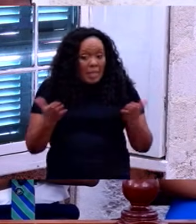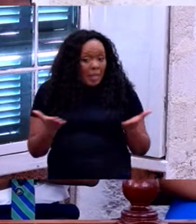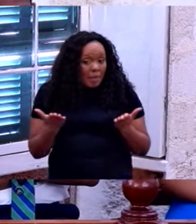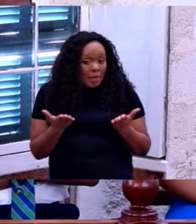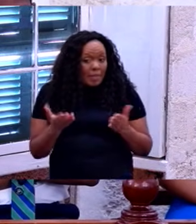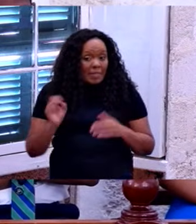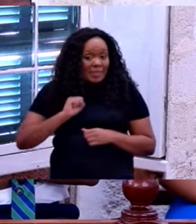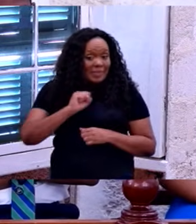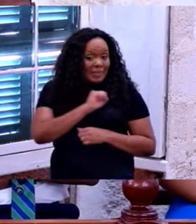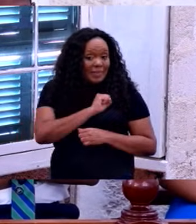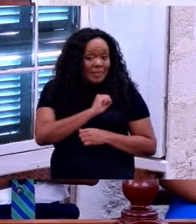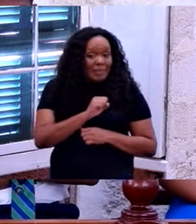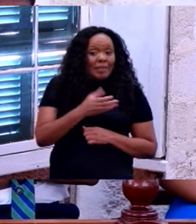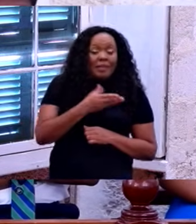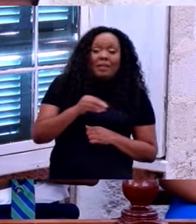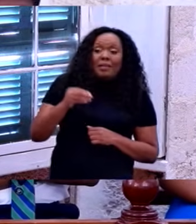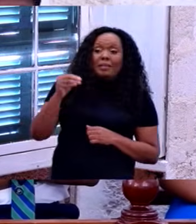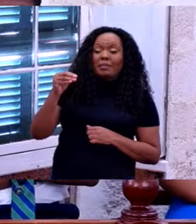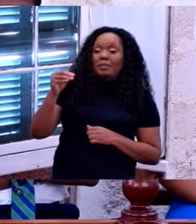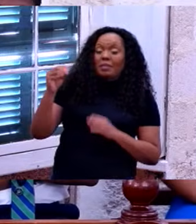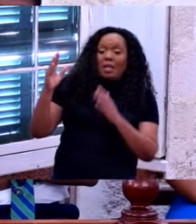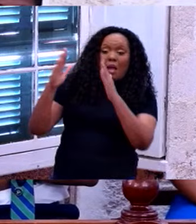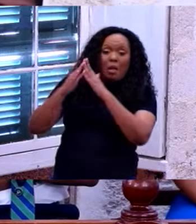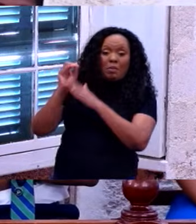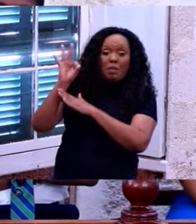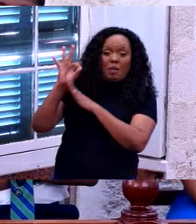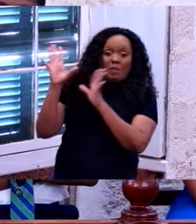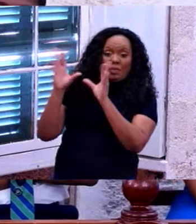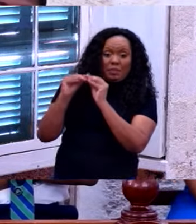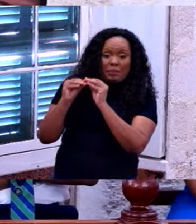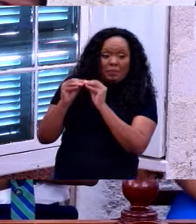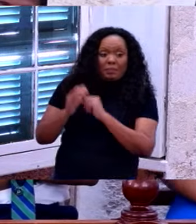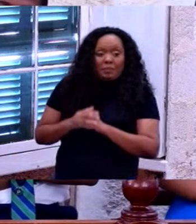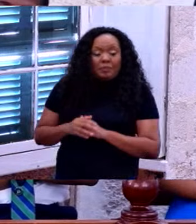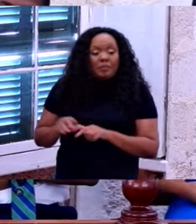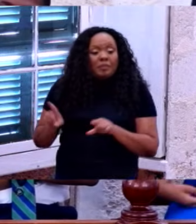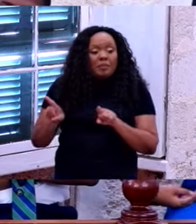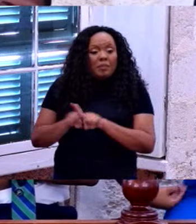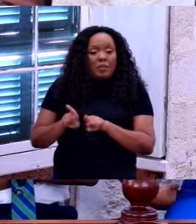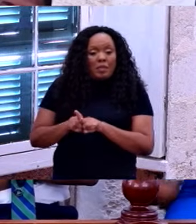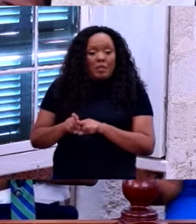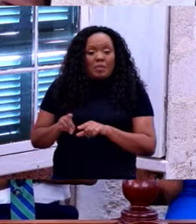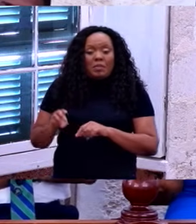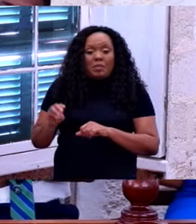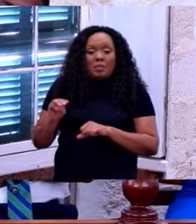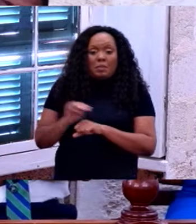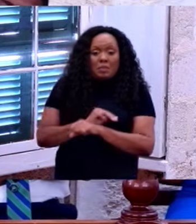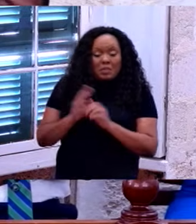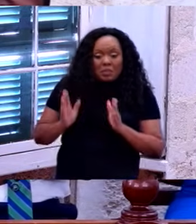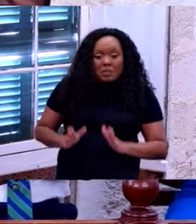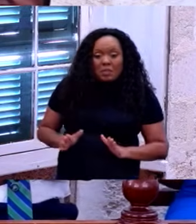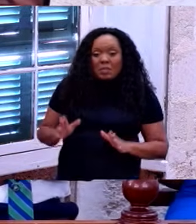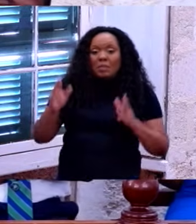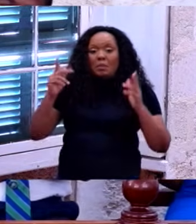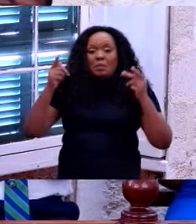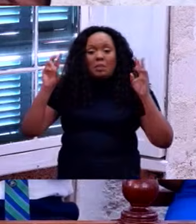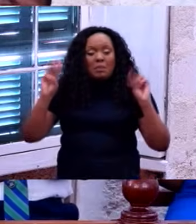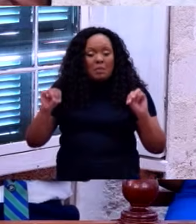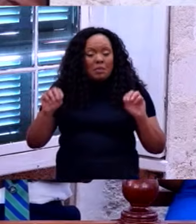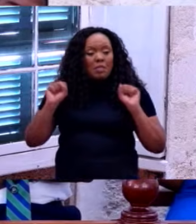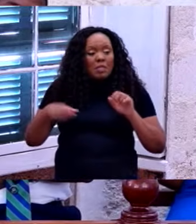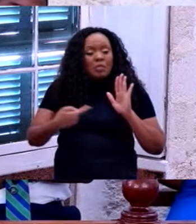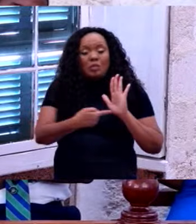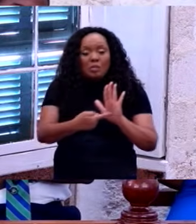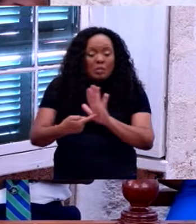the opportunity for an astute AG, Prime Minister, or Minister to showcase their experience and